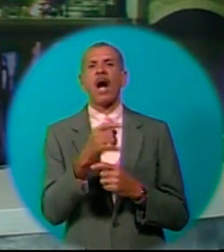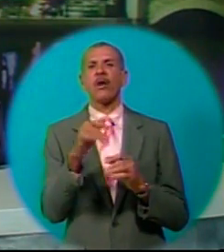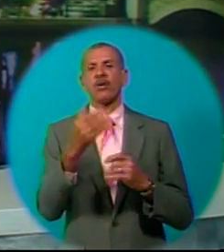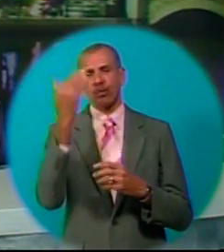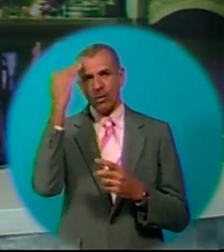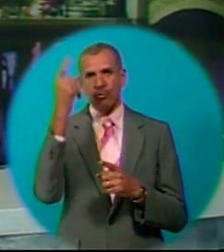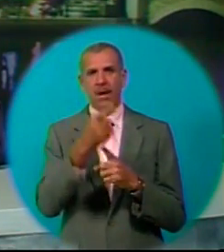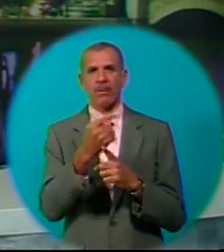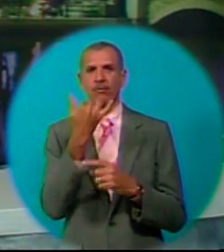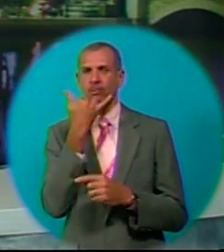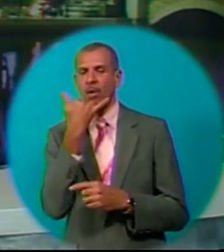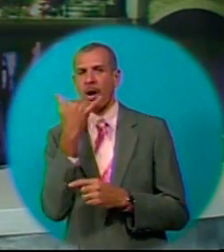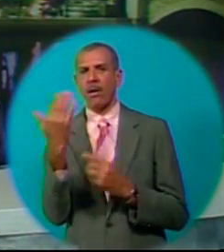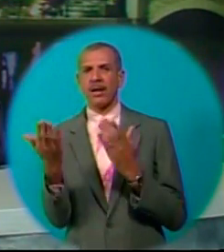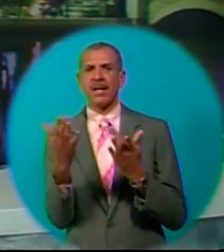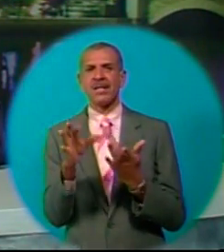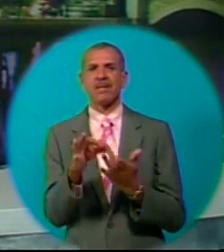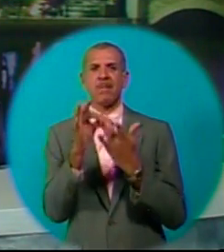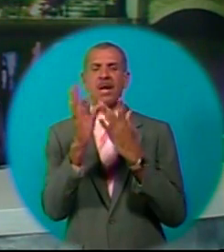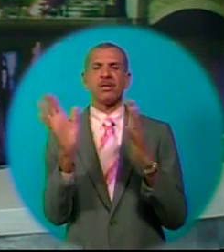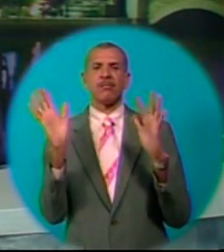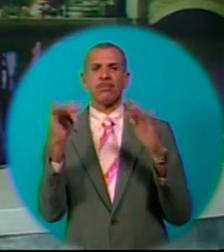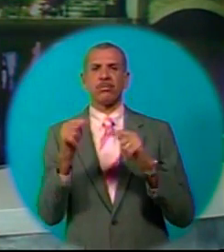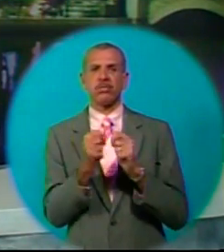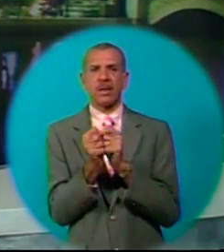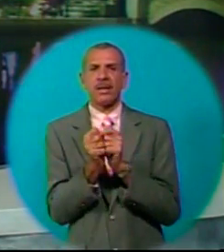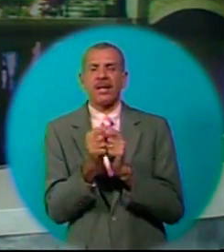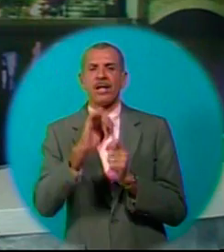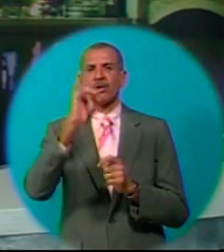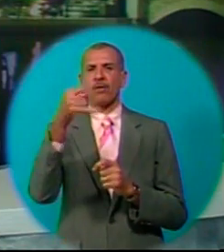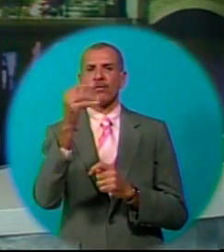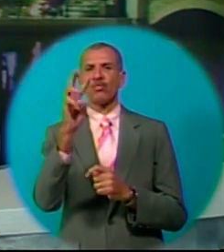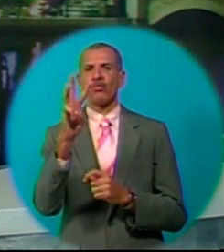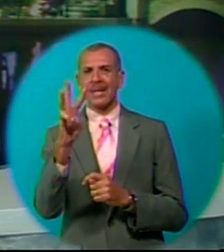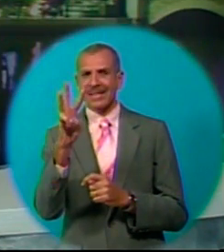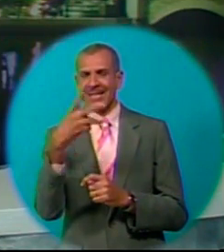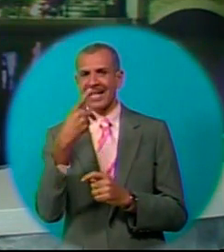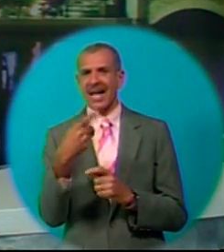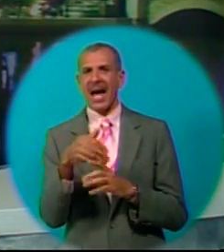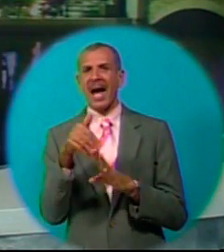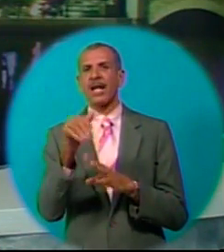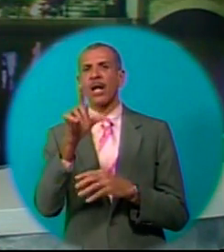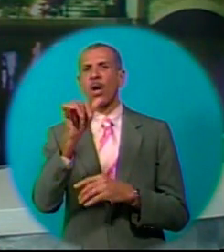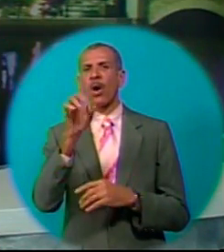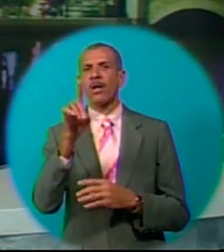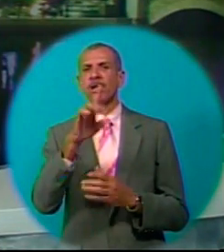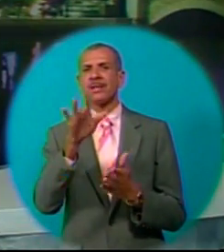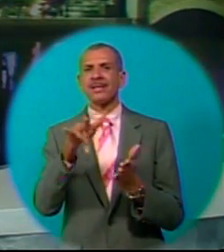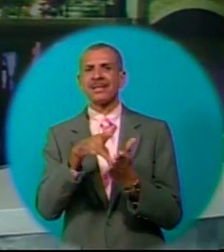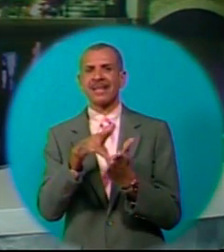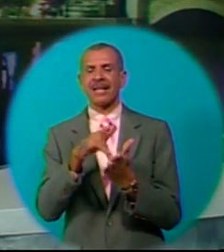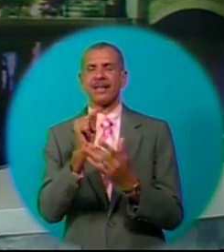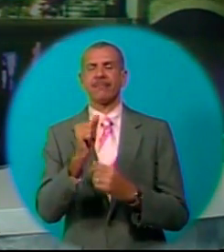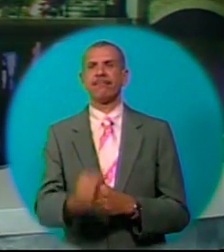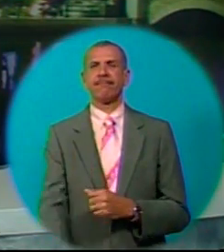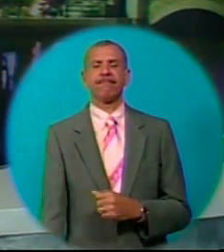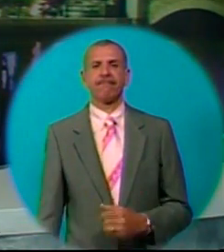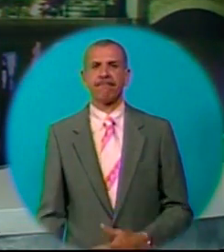Distinguish Right from Wrong, at the Special Assembly Program of Jehovah's Witnesses to be held at the Lloyd Erskine Sandiford